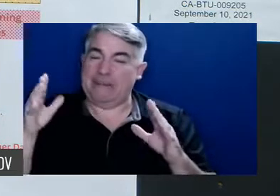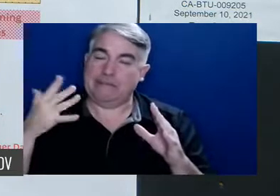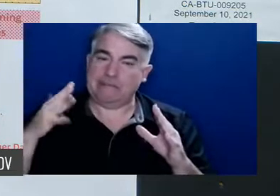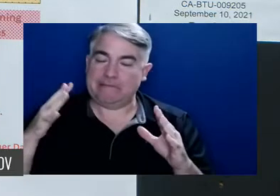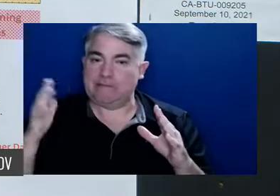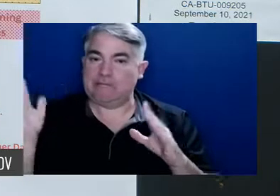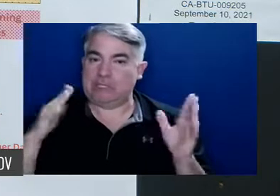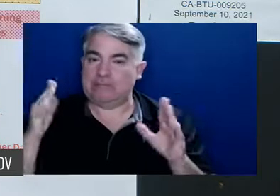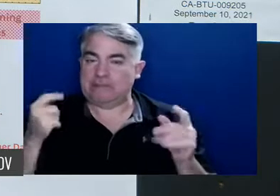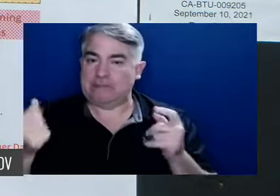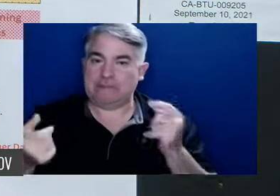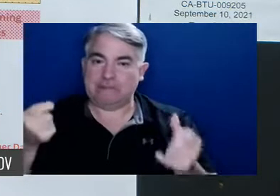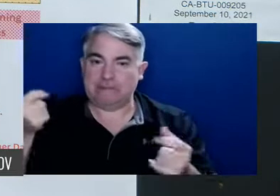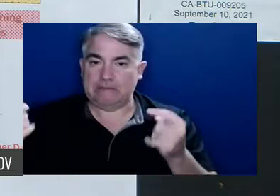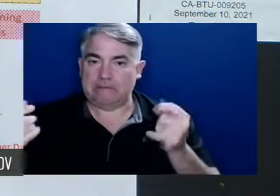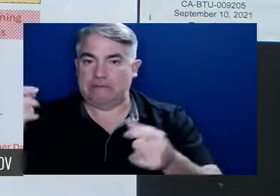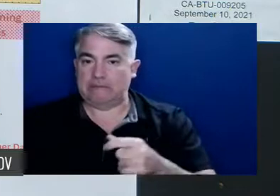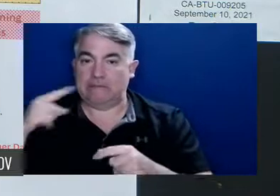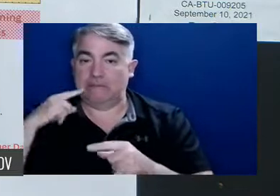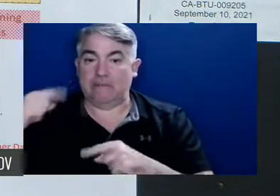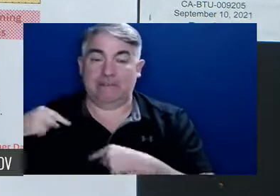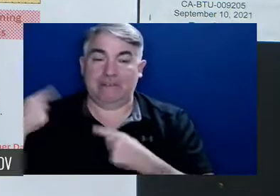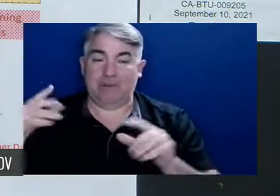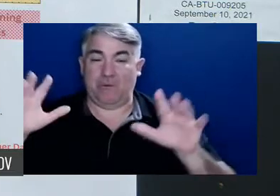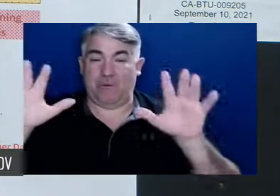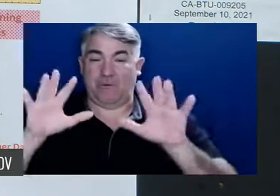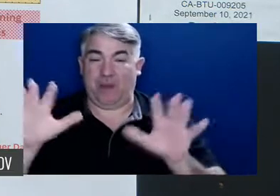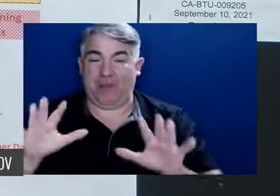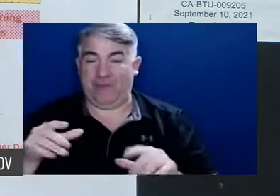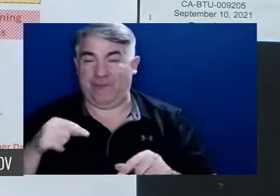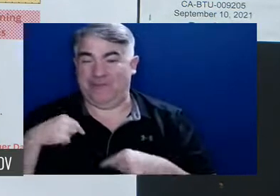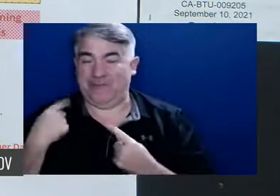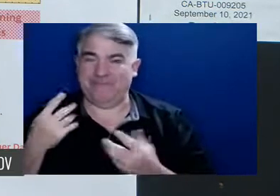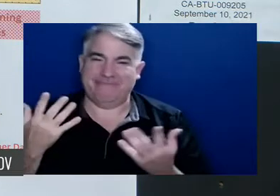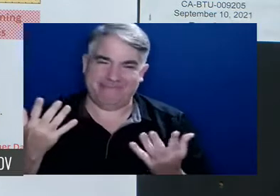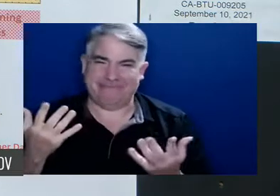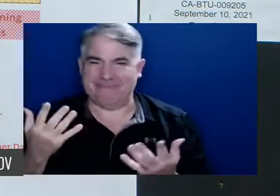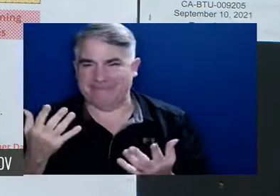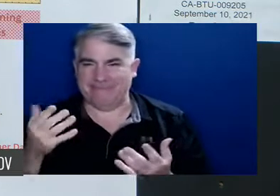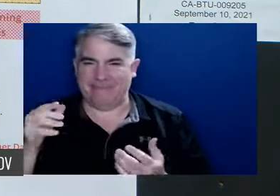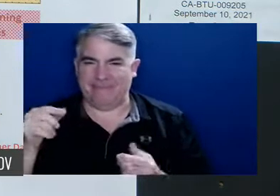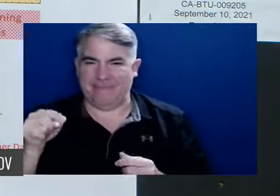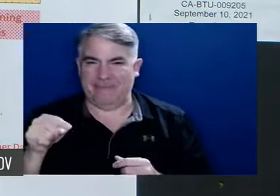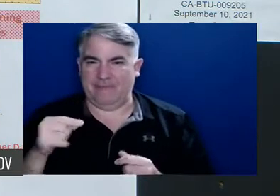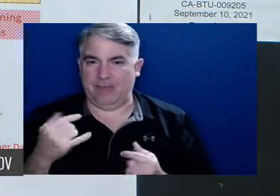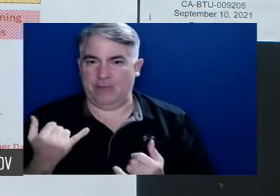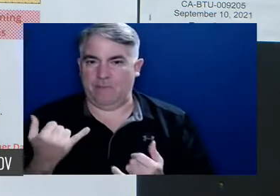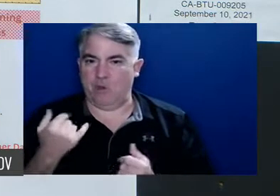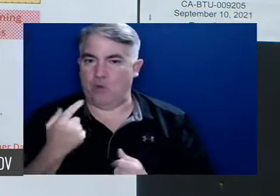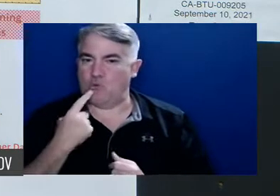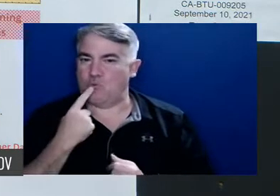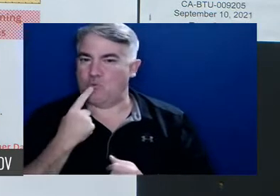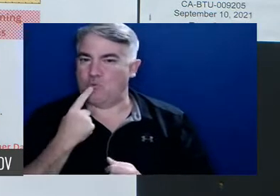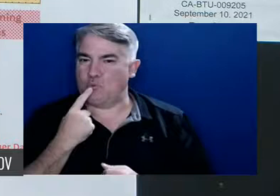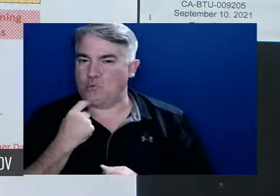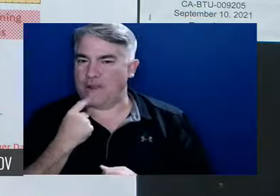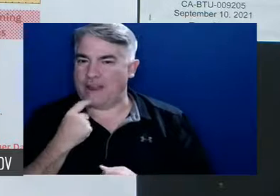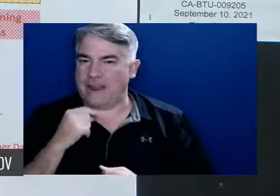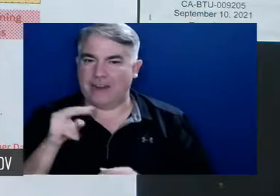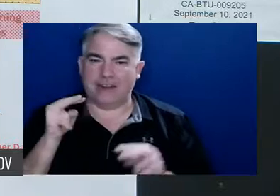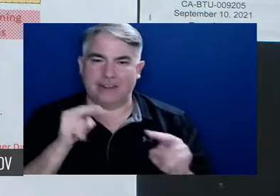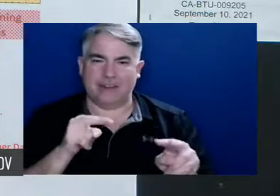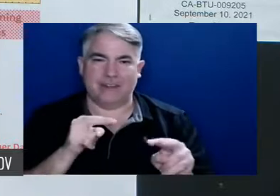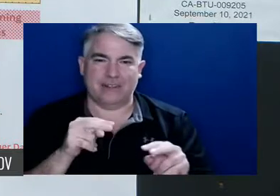Outlook. And you read this sort of like the dashboard on your car. The more red and yellow lights there are, the more you stand up and take notice that something could